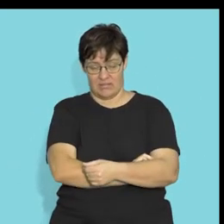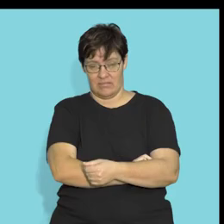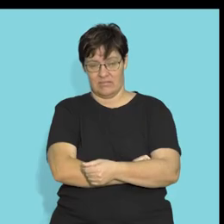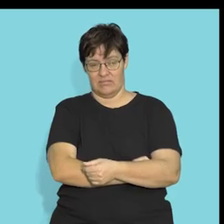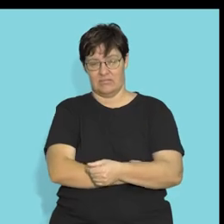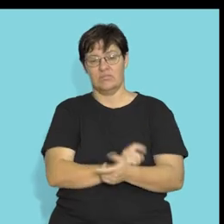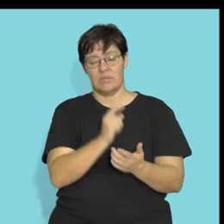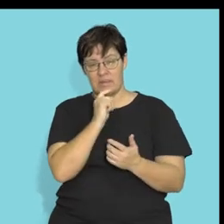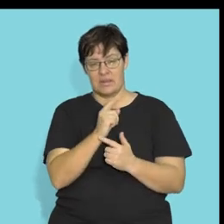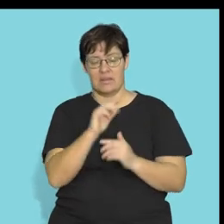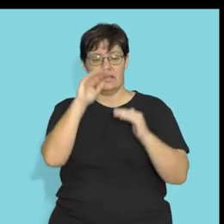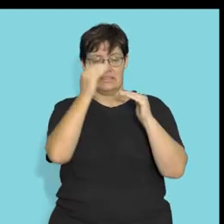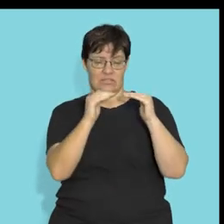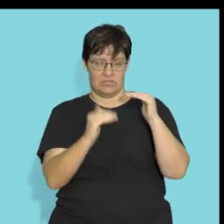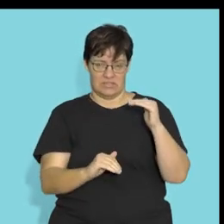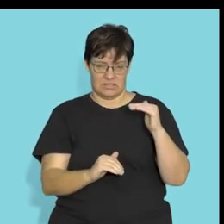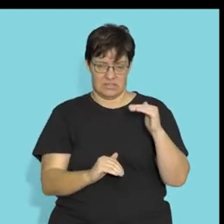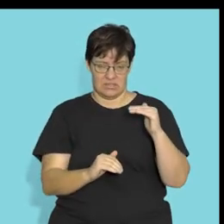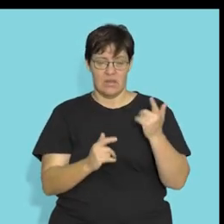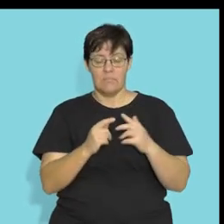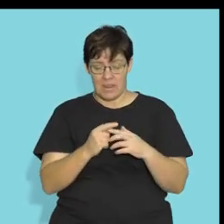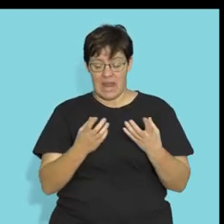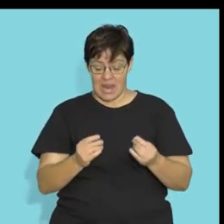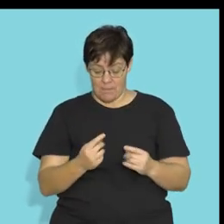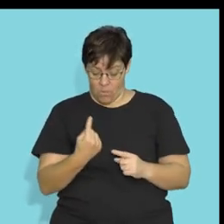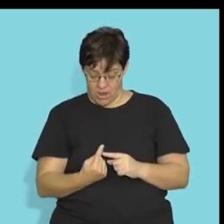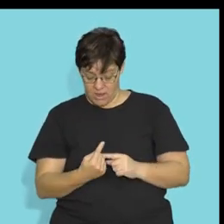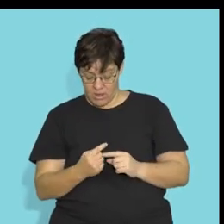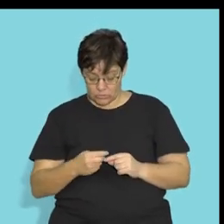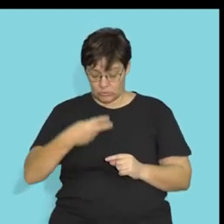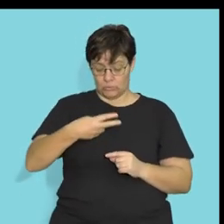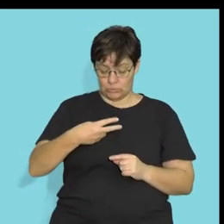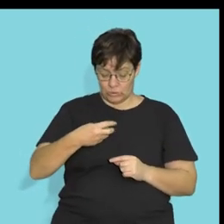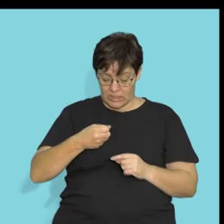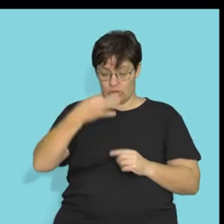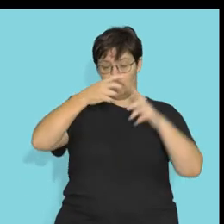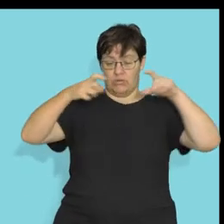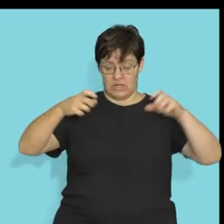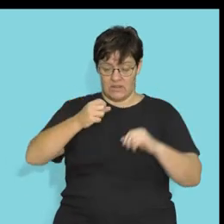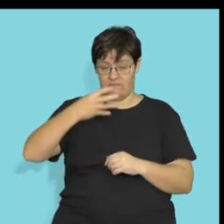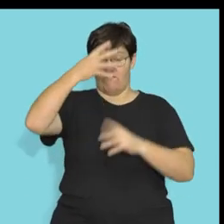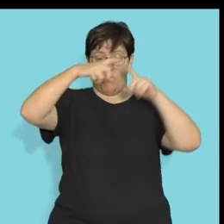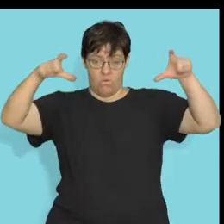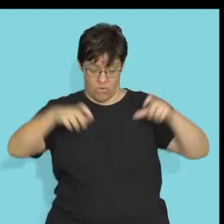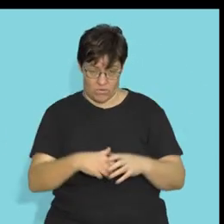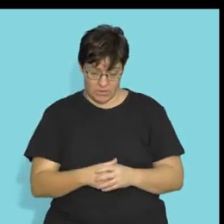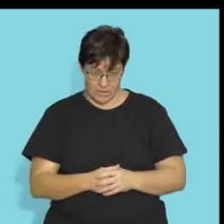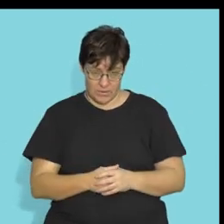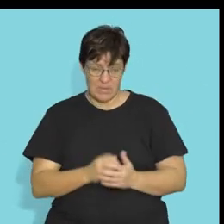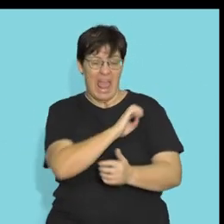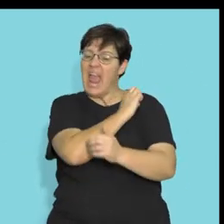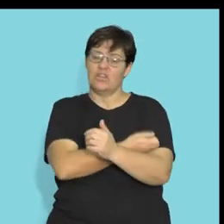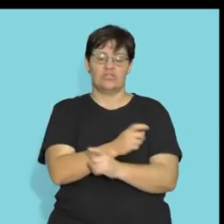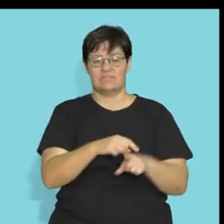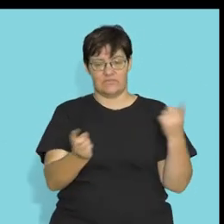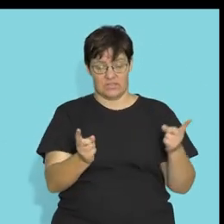there's a decrease or there's an increase in the number of individuals, not necessarily the amount of energy. So an inverted